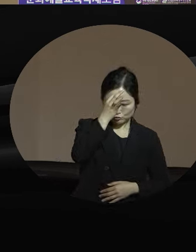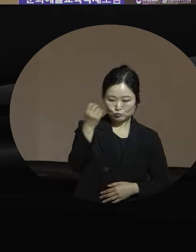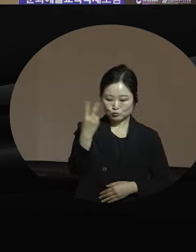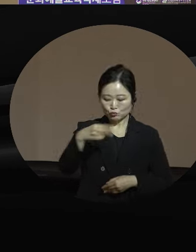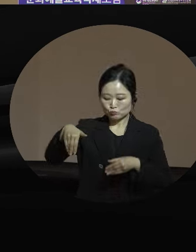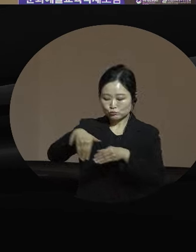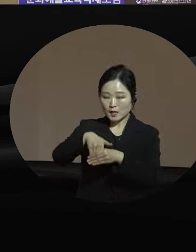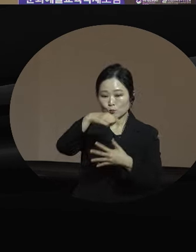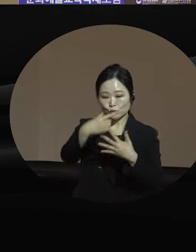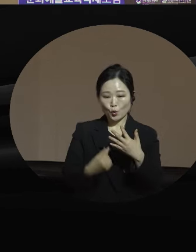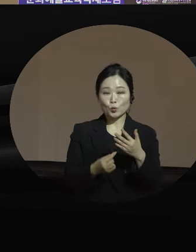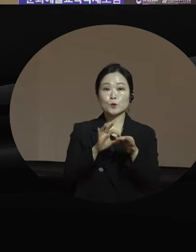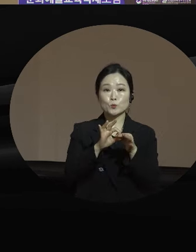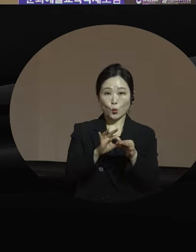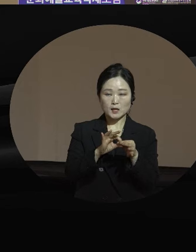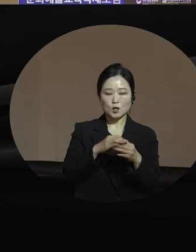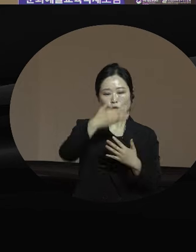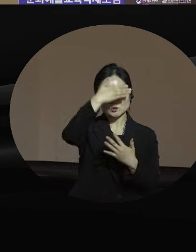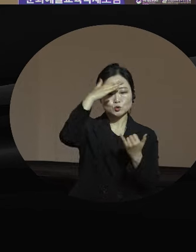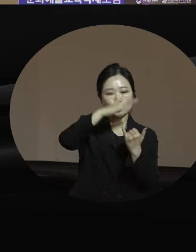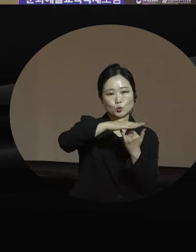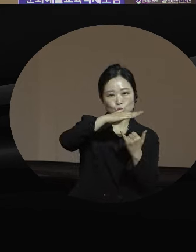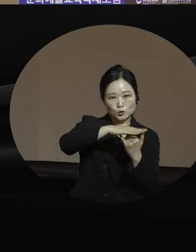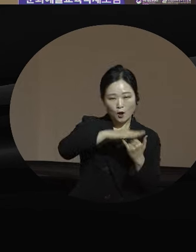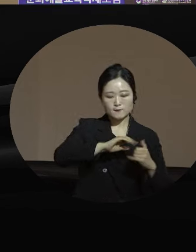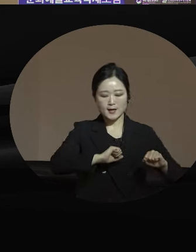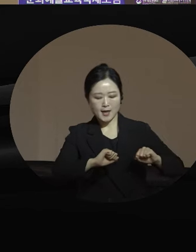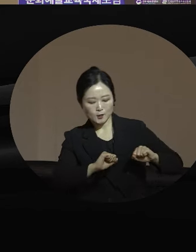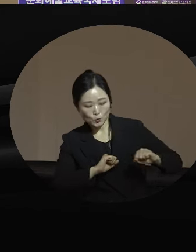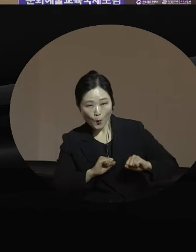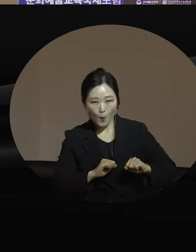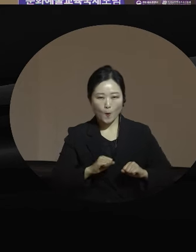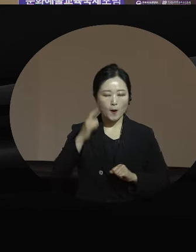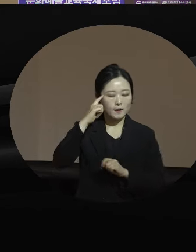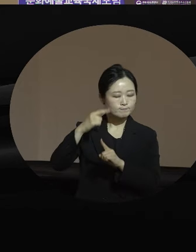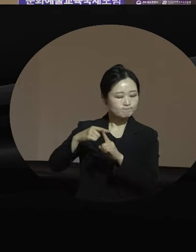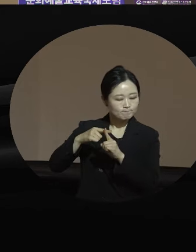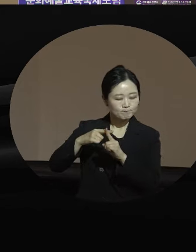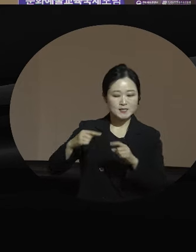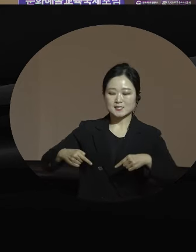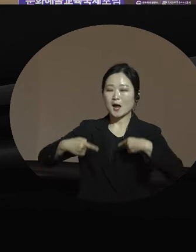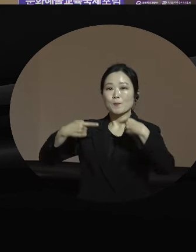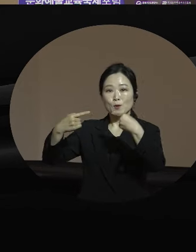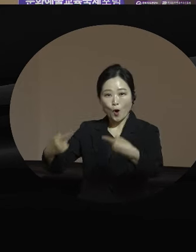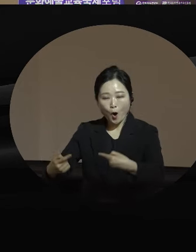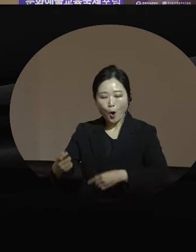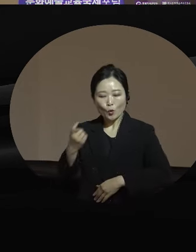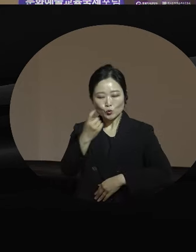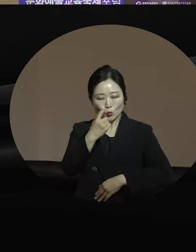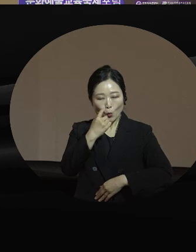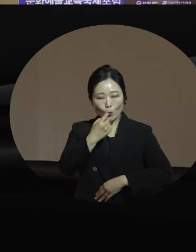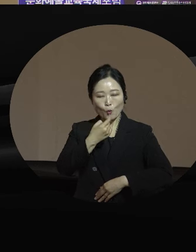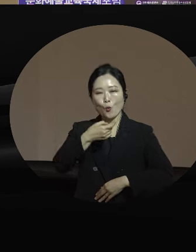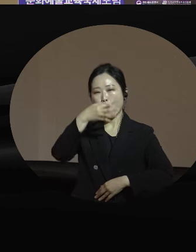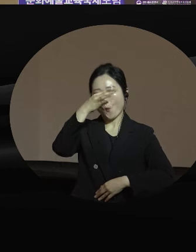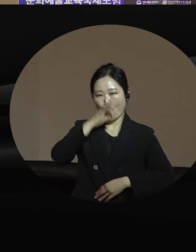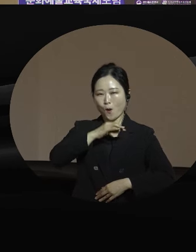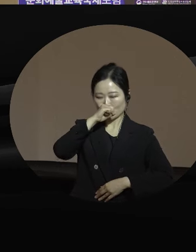and the positive engagement and educational attainment through arts and culture programs. We